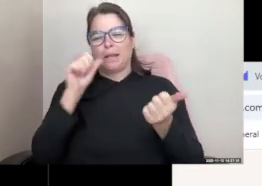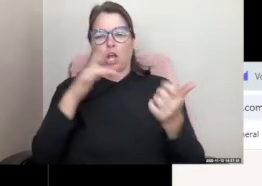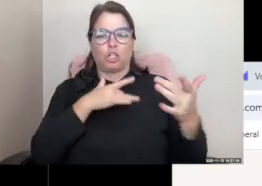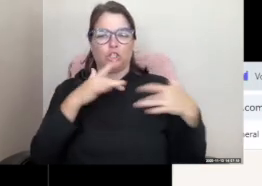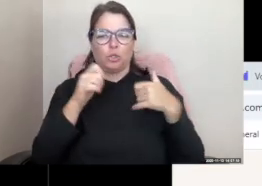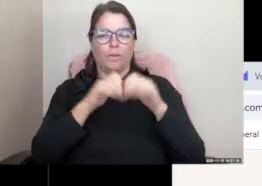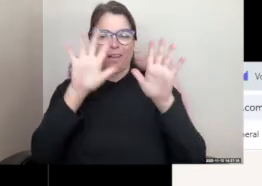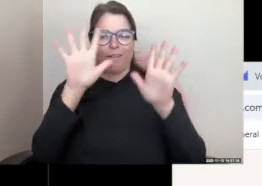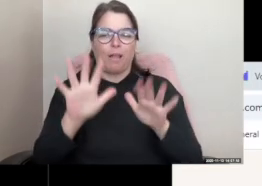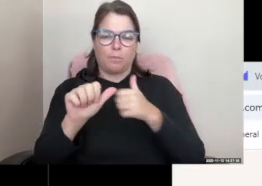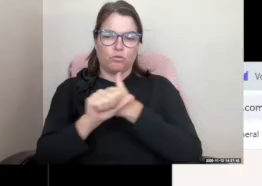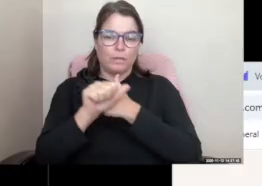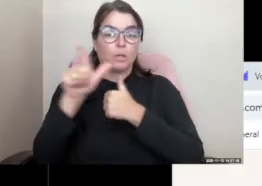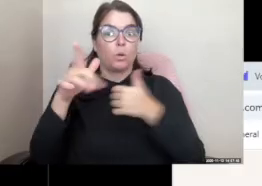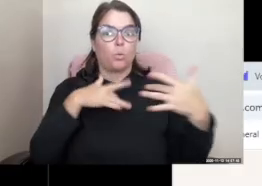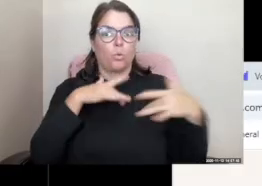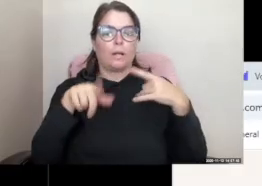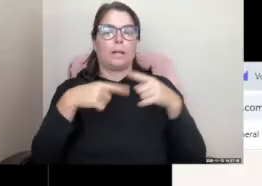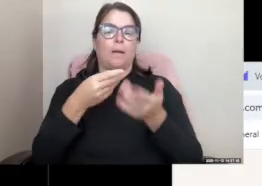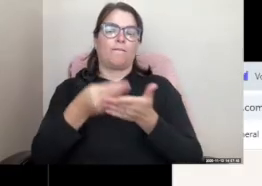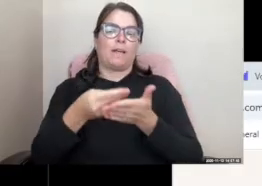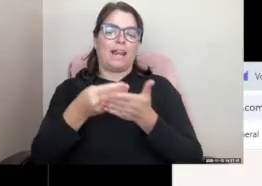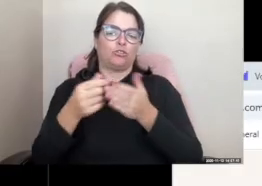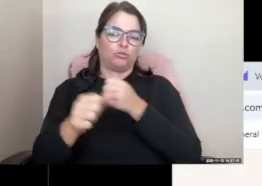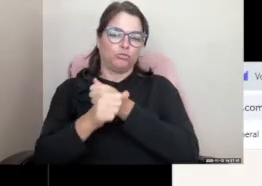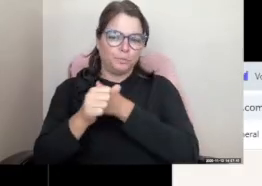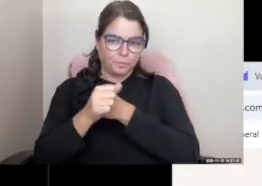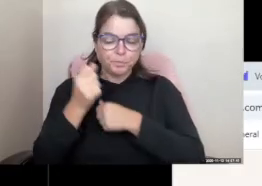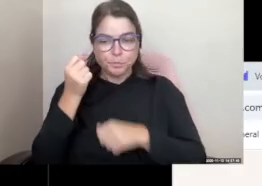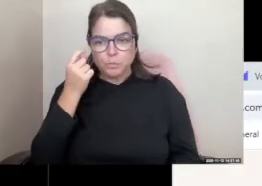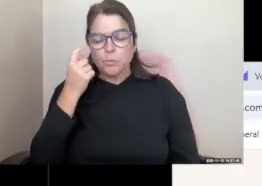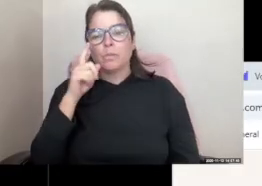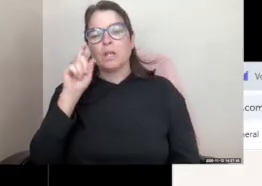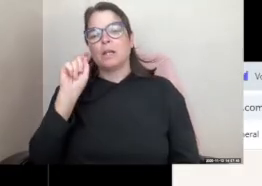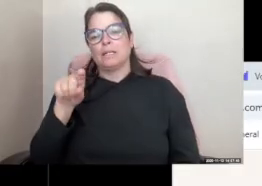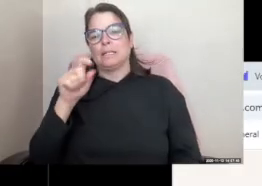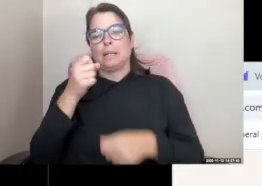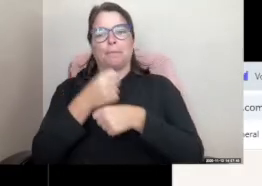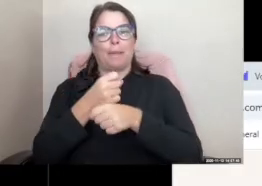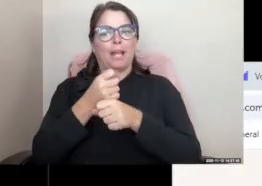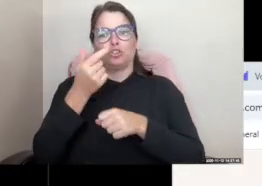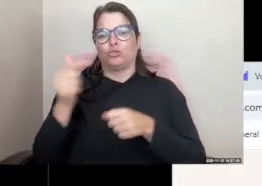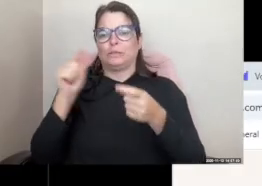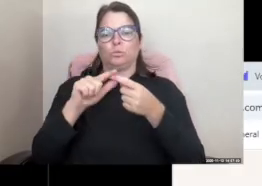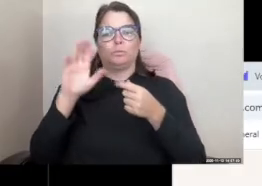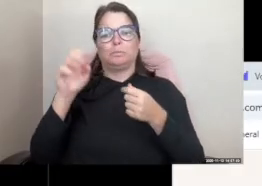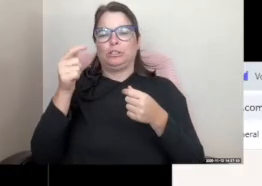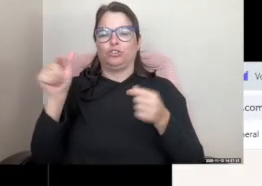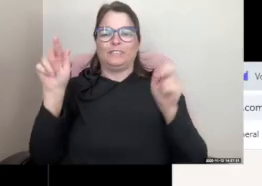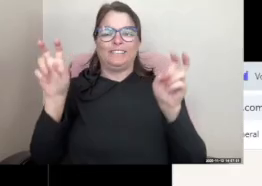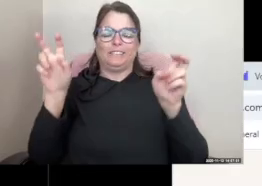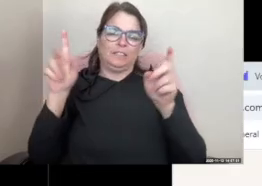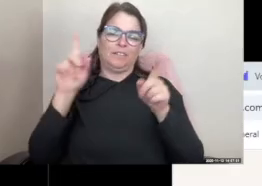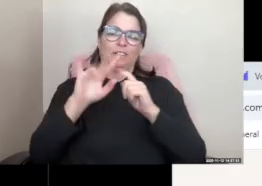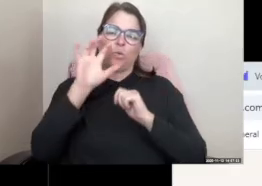can compare some notes and continue to refine those, because those questions about the payback, and to the point, when you're talking to a fleet operator, they're